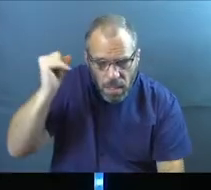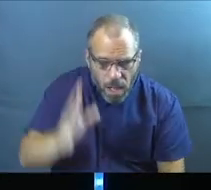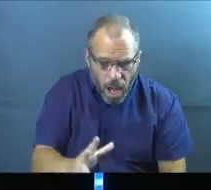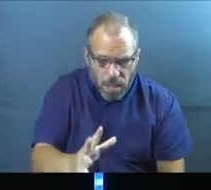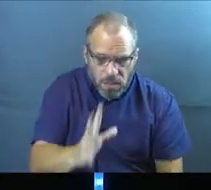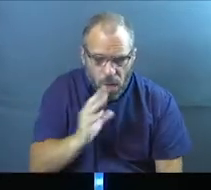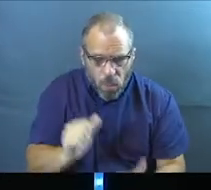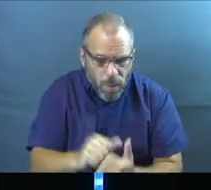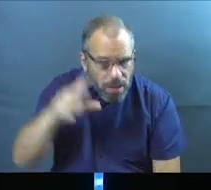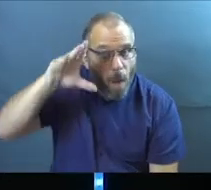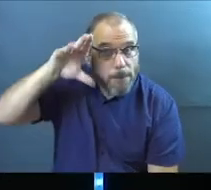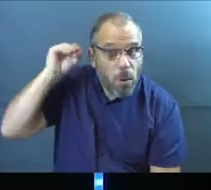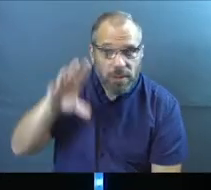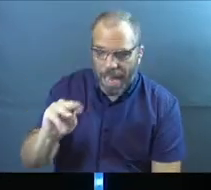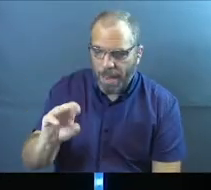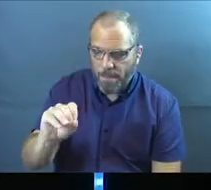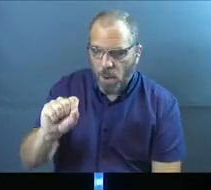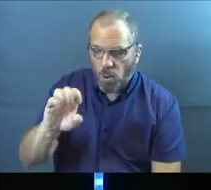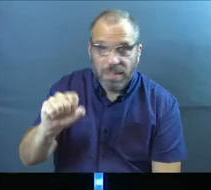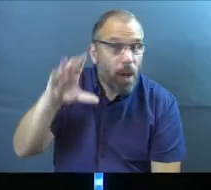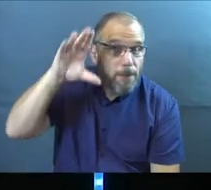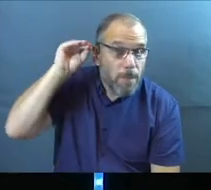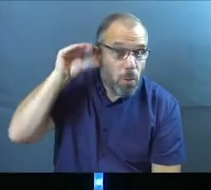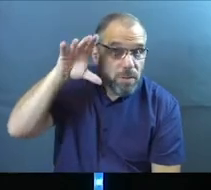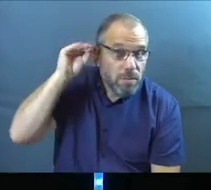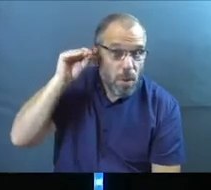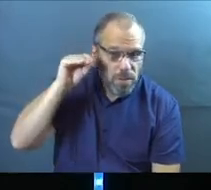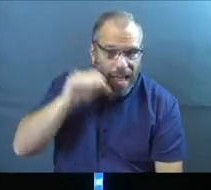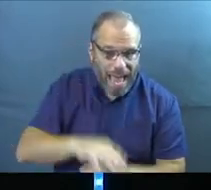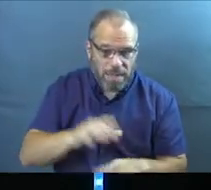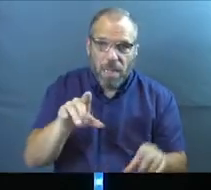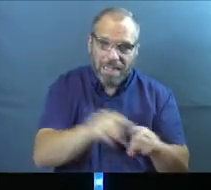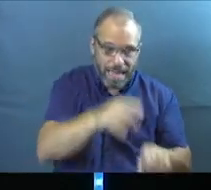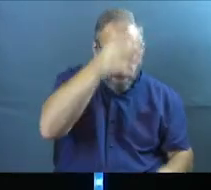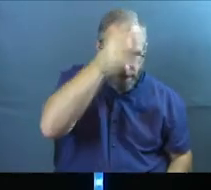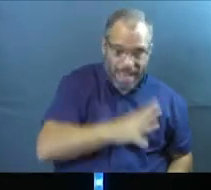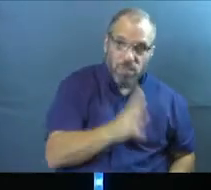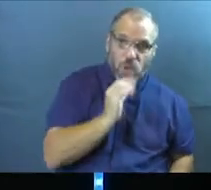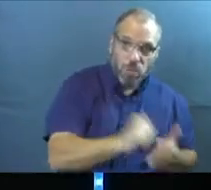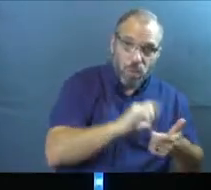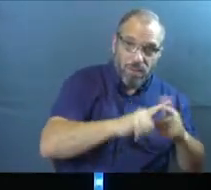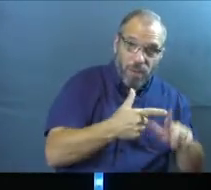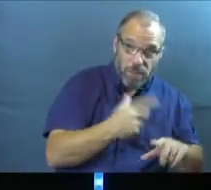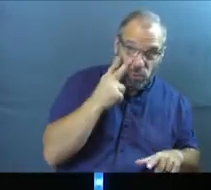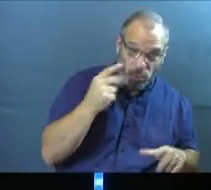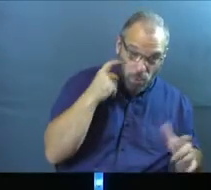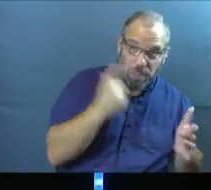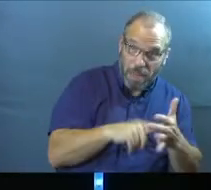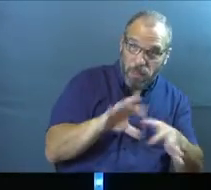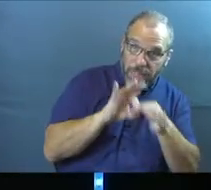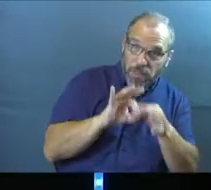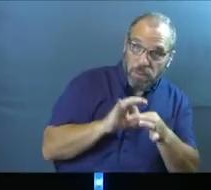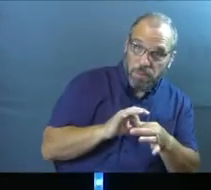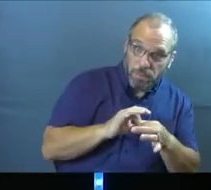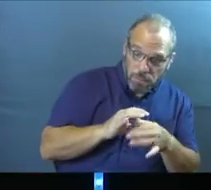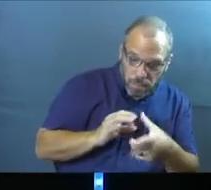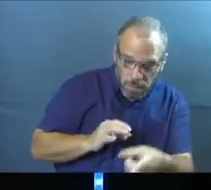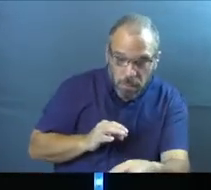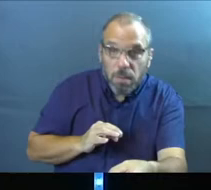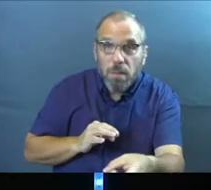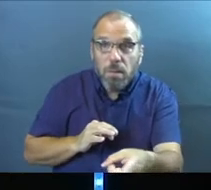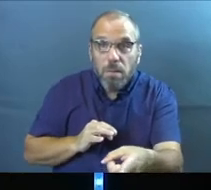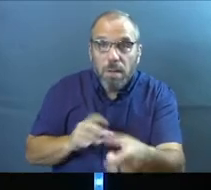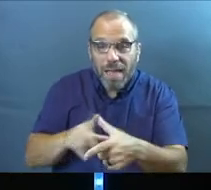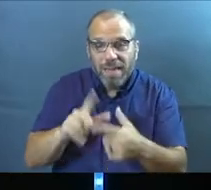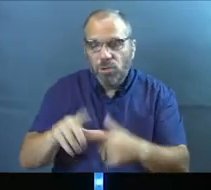would speak to Moses when he went into the tabernacle as a man speaks to his friend. Do you see the relationship?